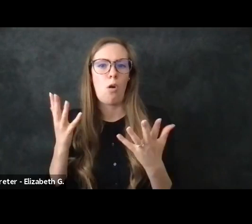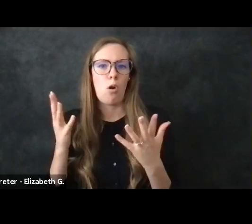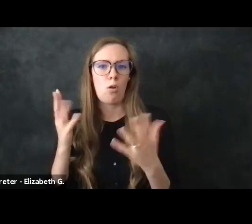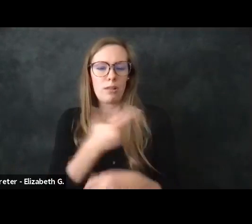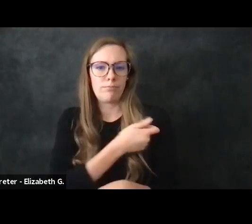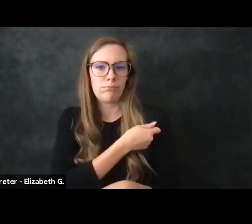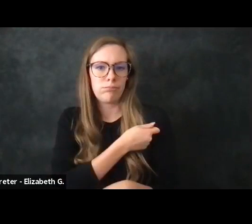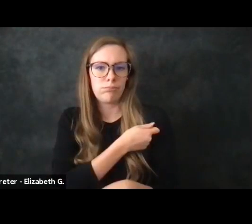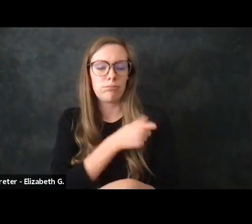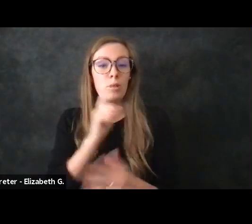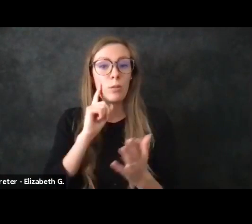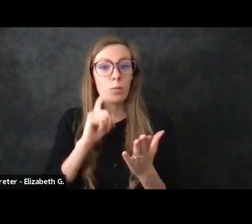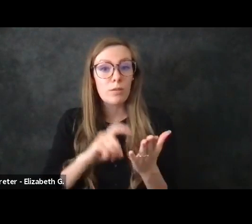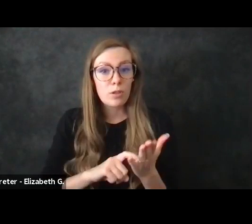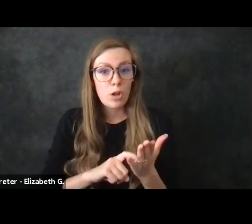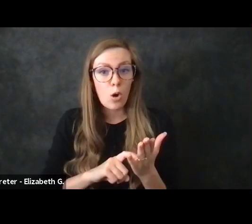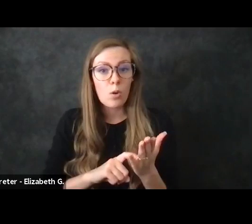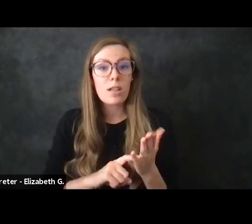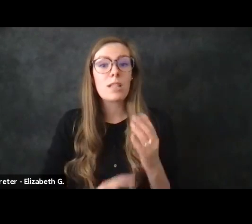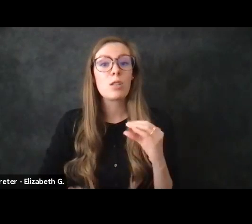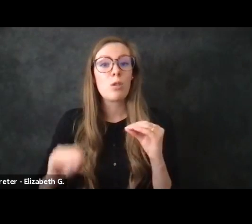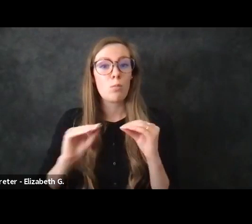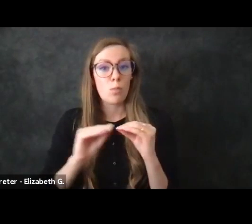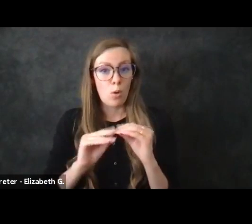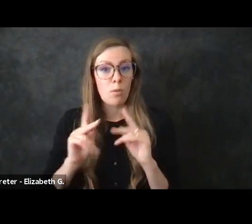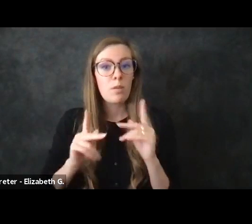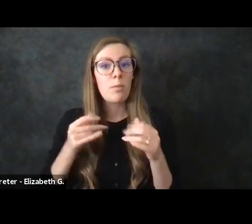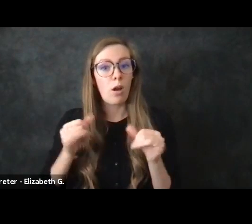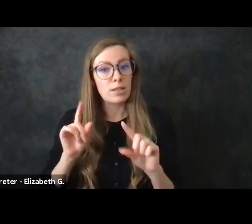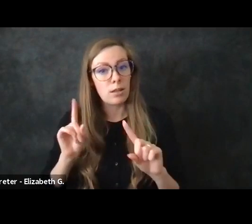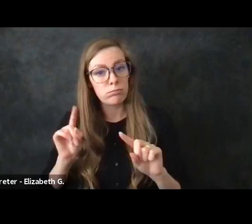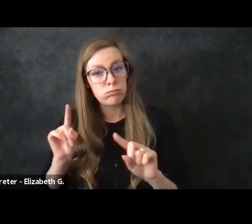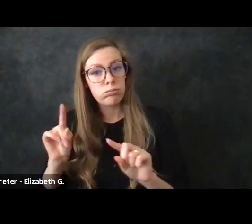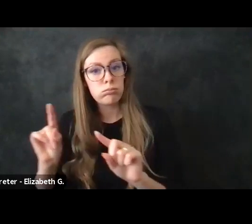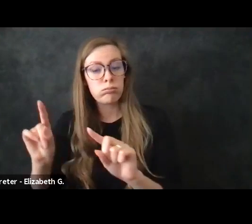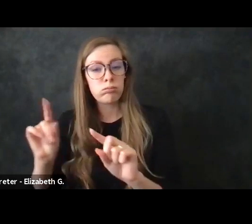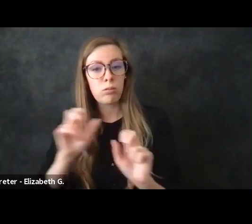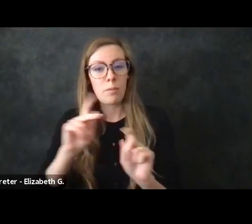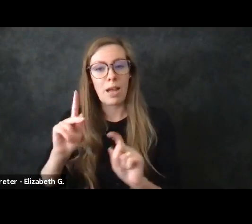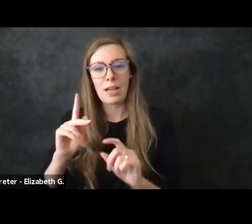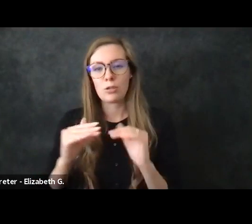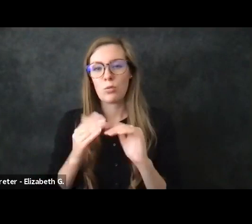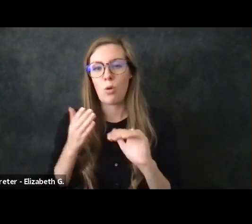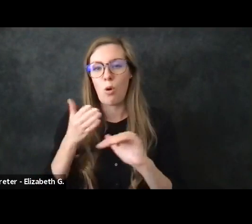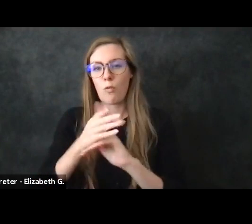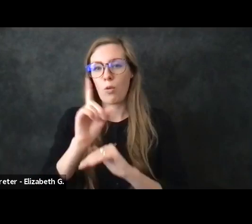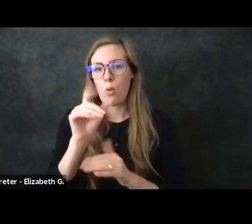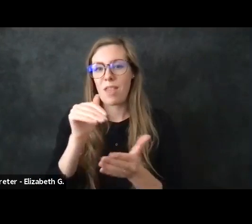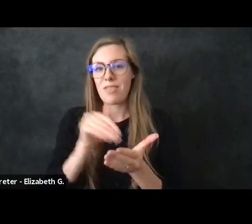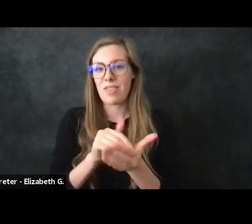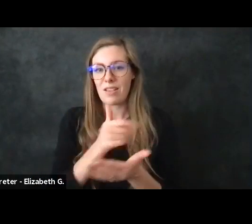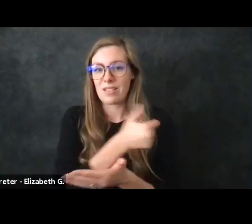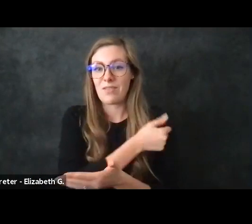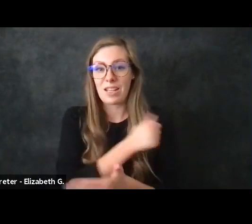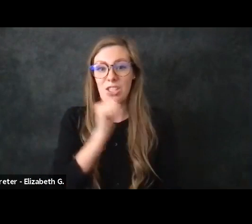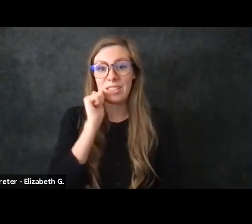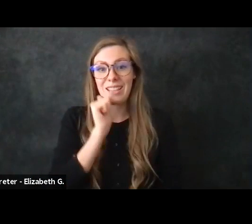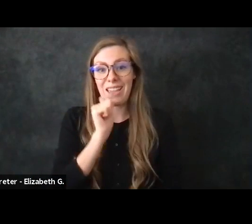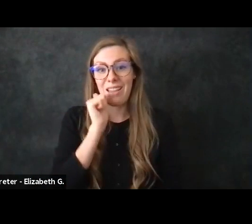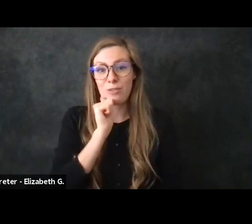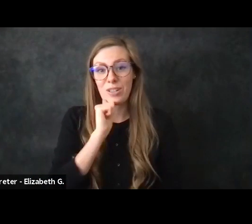we have seen an uptick in our vaccinations recently, and we're back to doing more than 1,000 inoculations a day in Sonoma